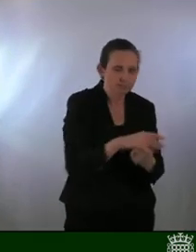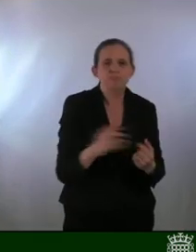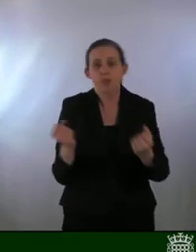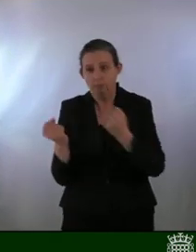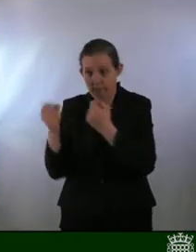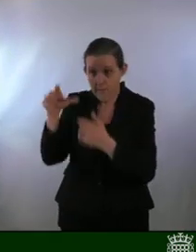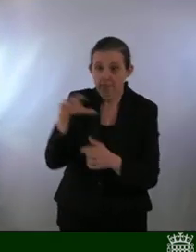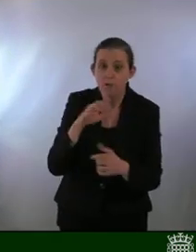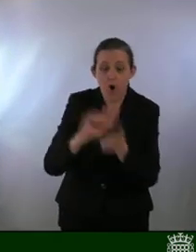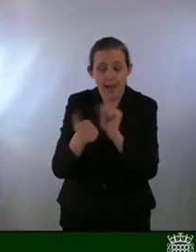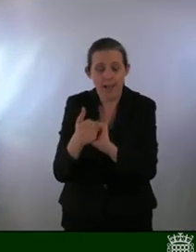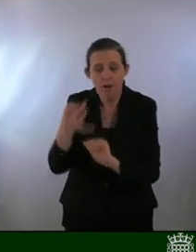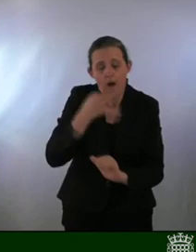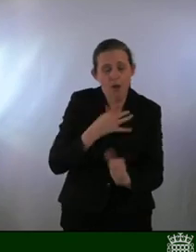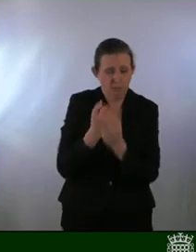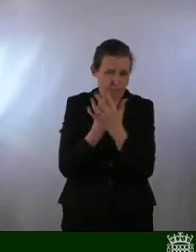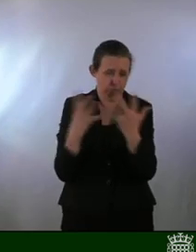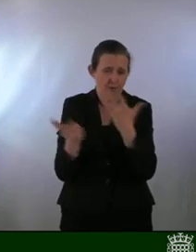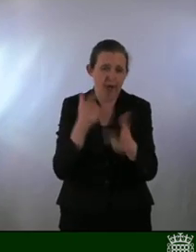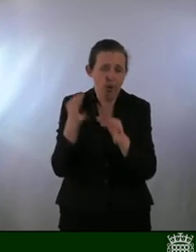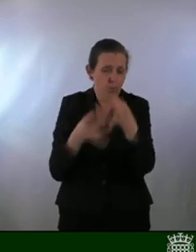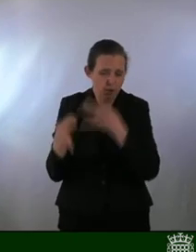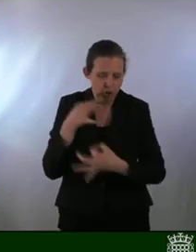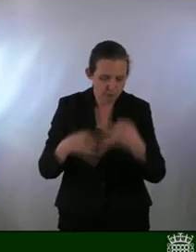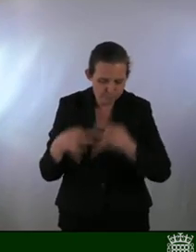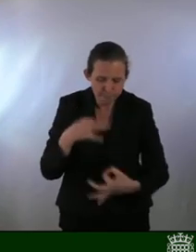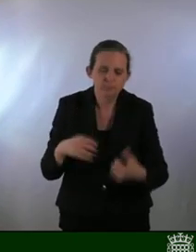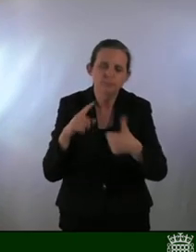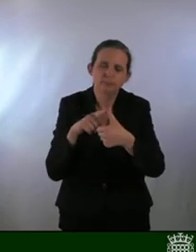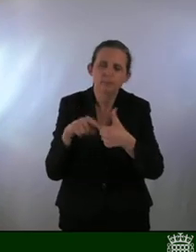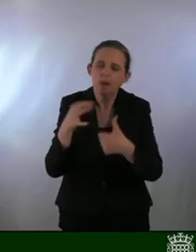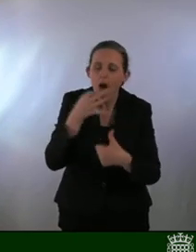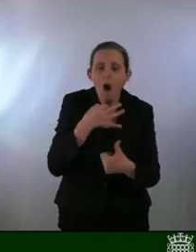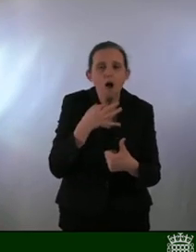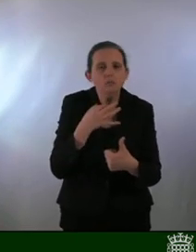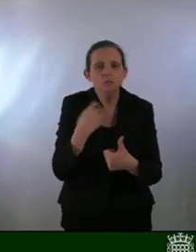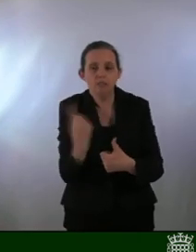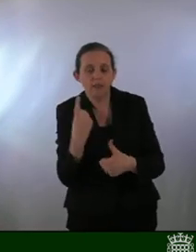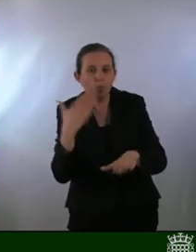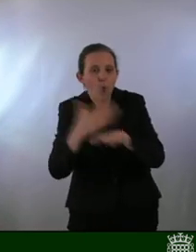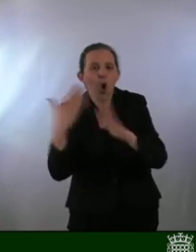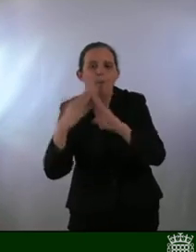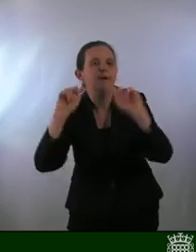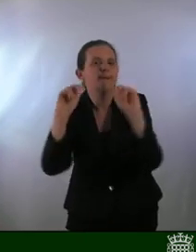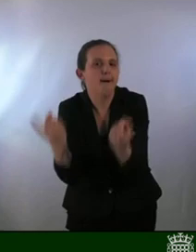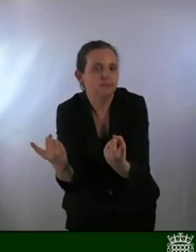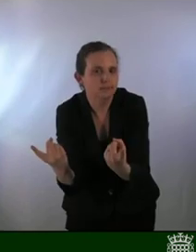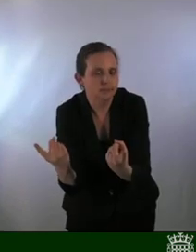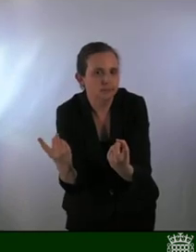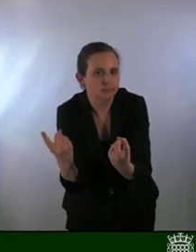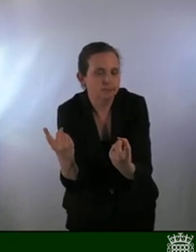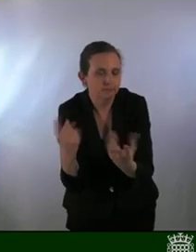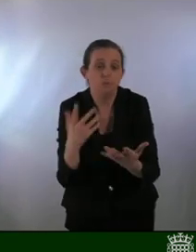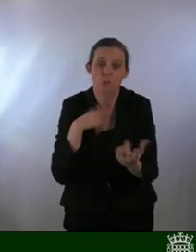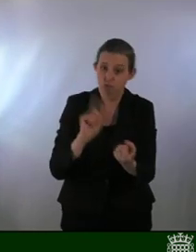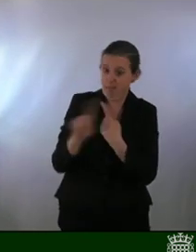Gentleman, he asked, what if you can't work from home? And the answer is that if you are